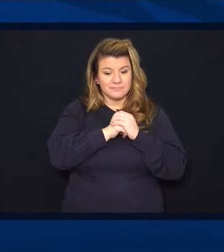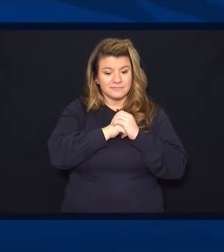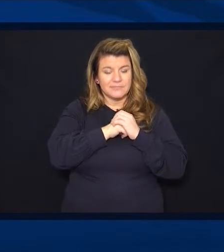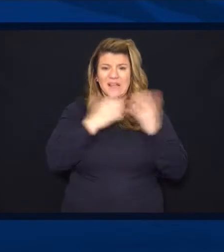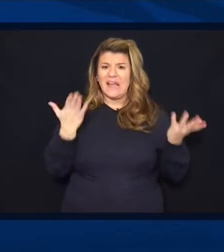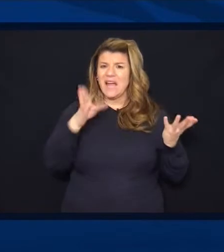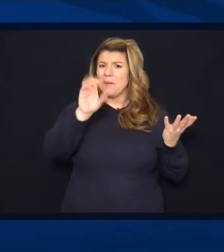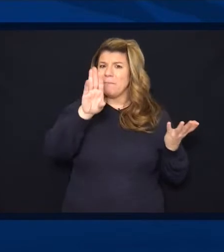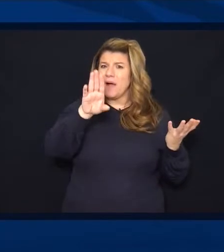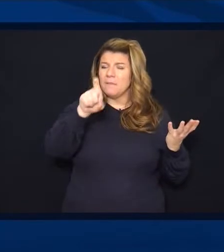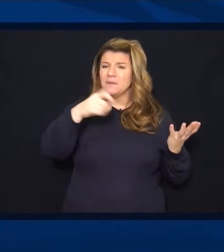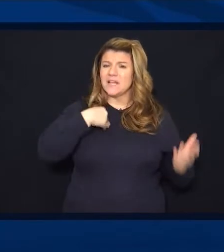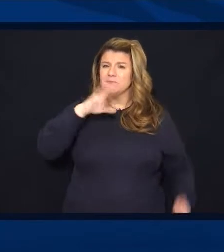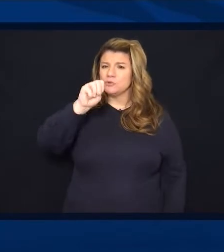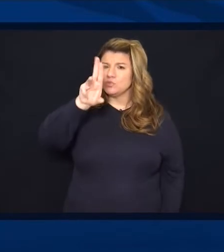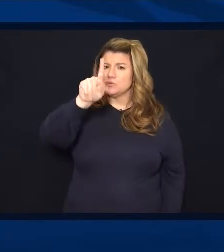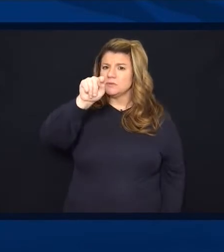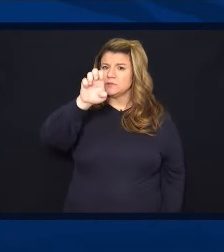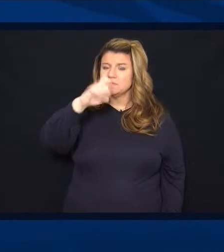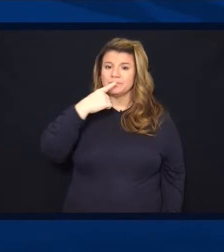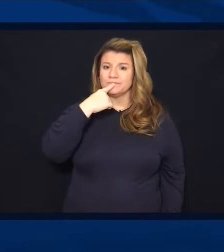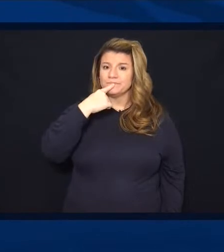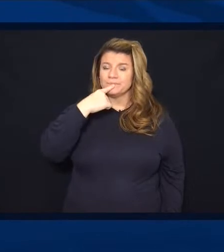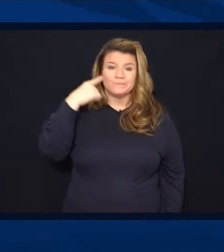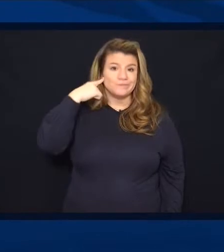Bob, I think you're muted.